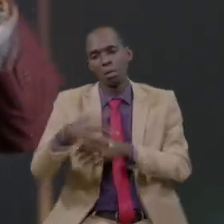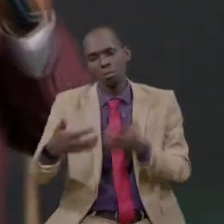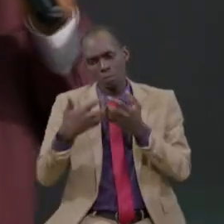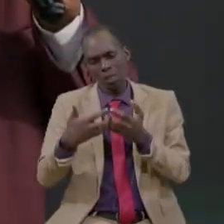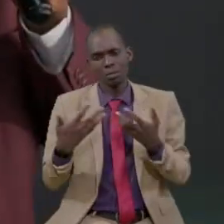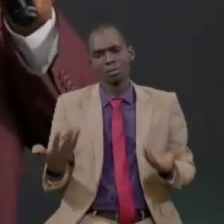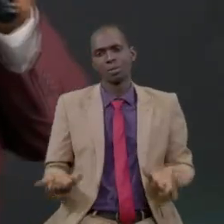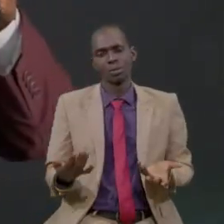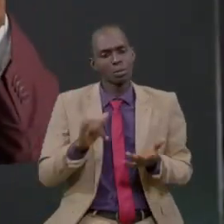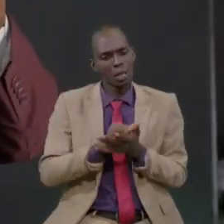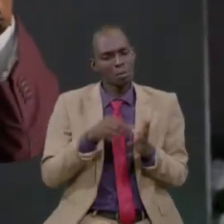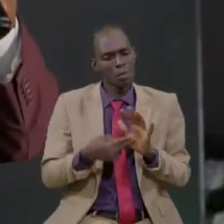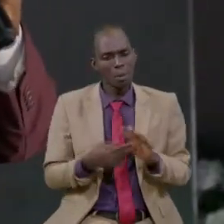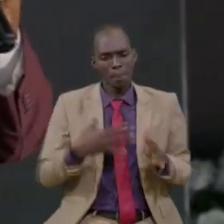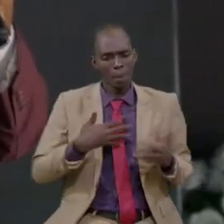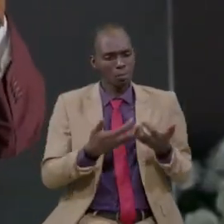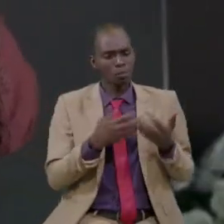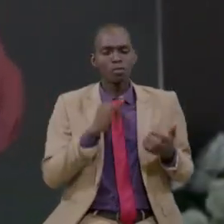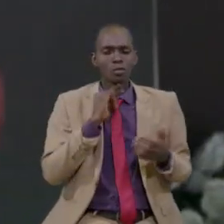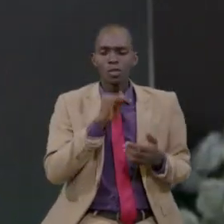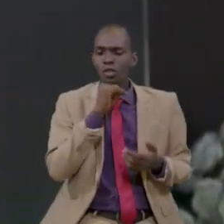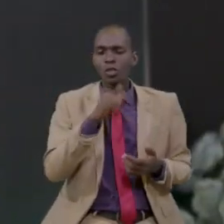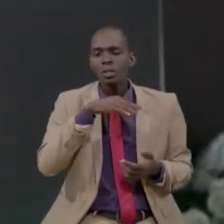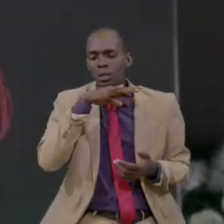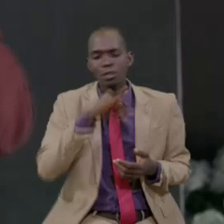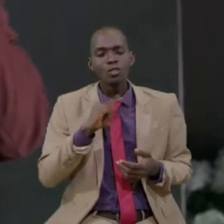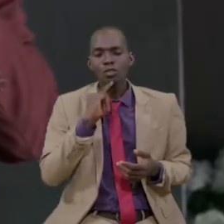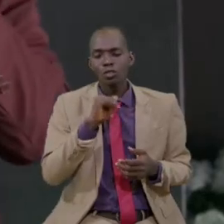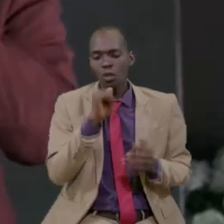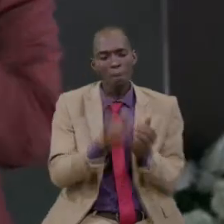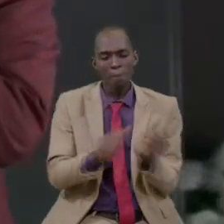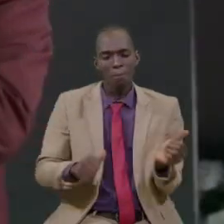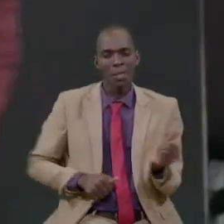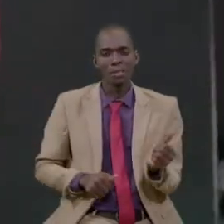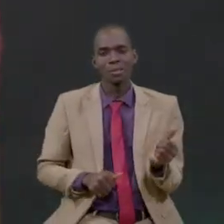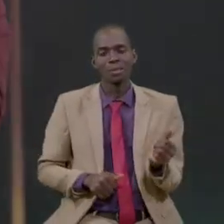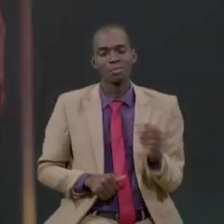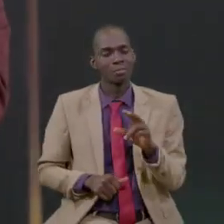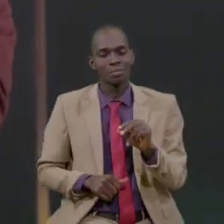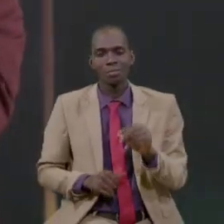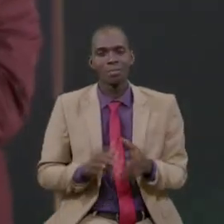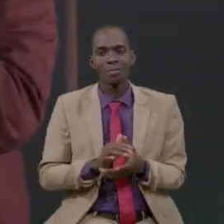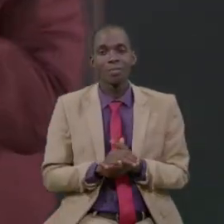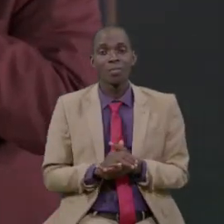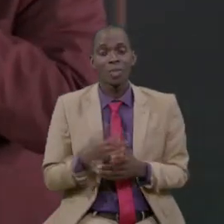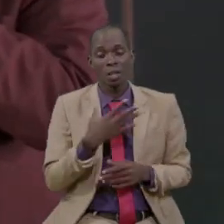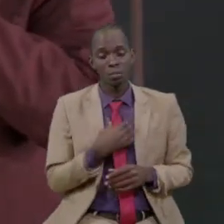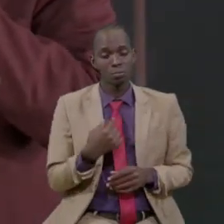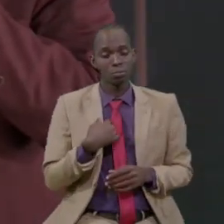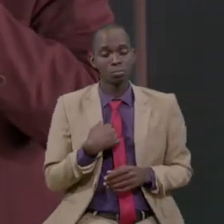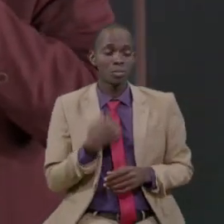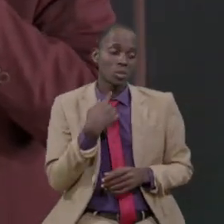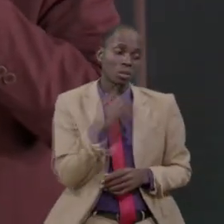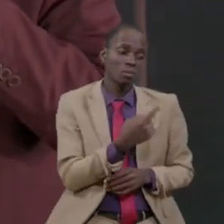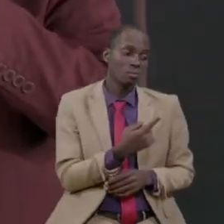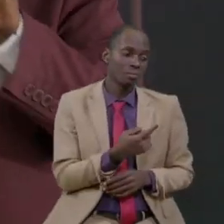the thing that should be important to the person that has the anointing. And I said, repent and make